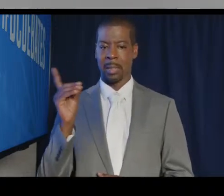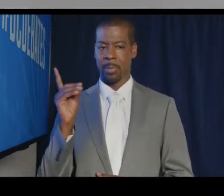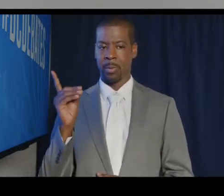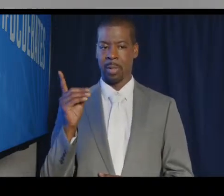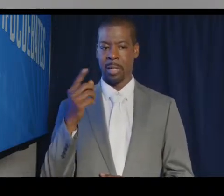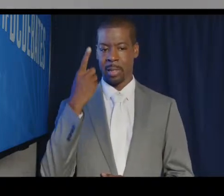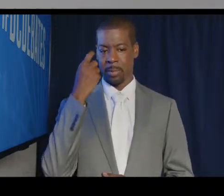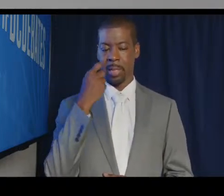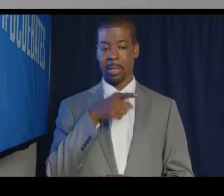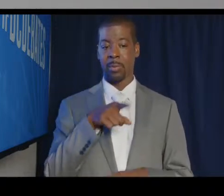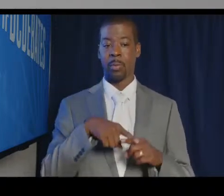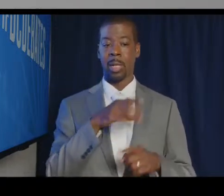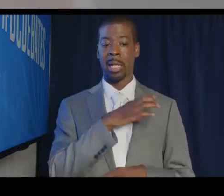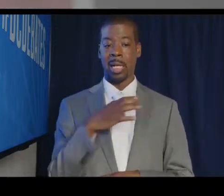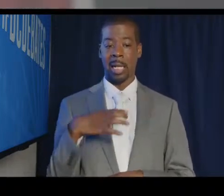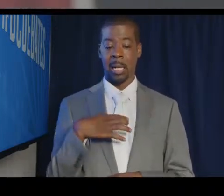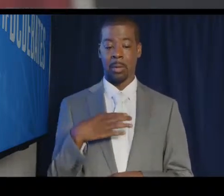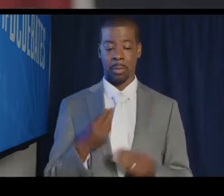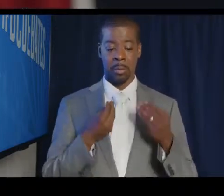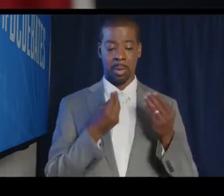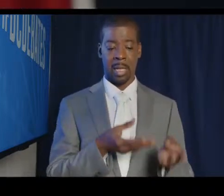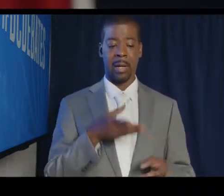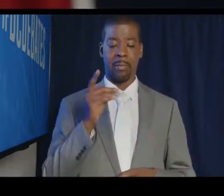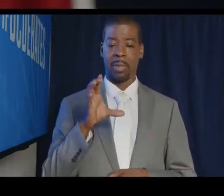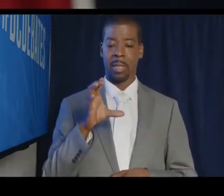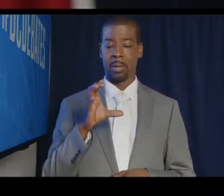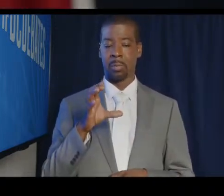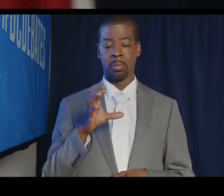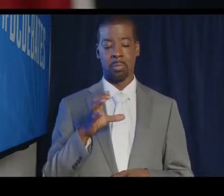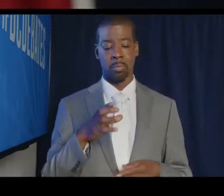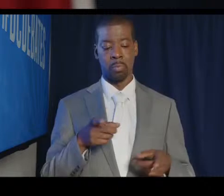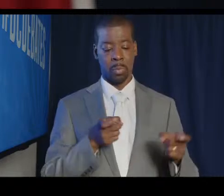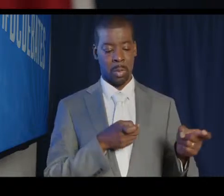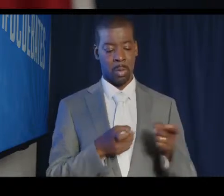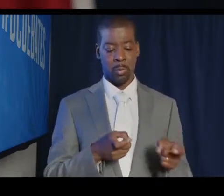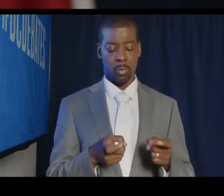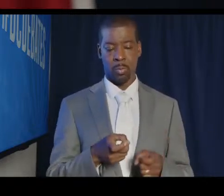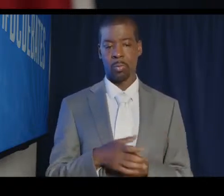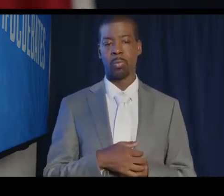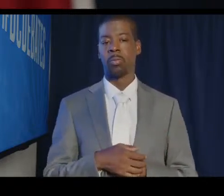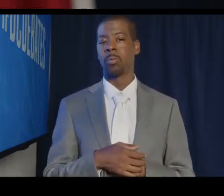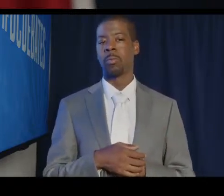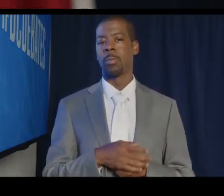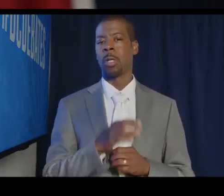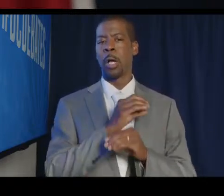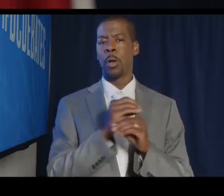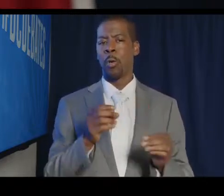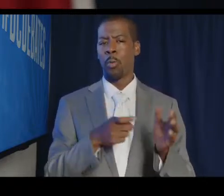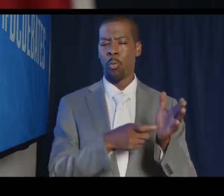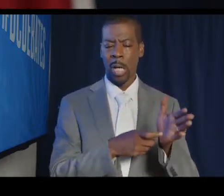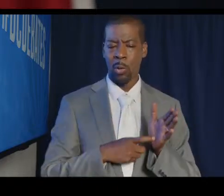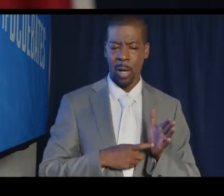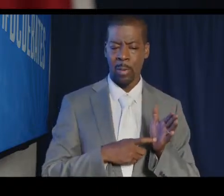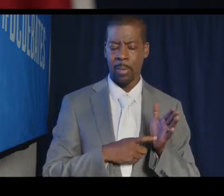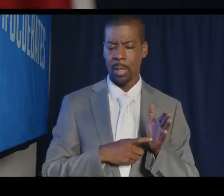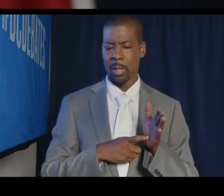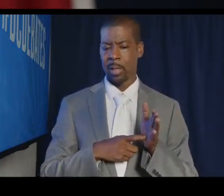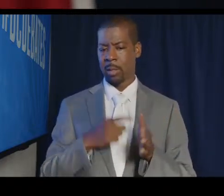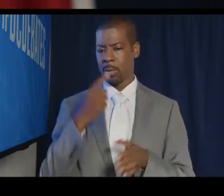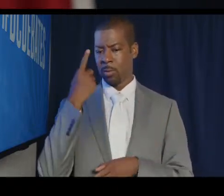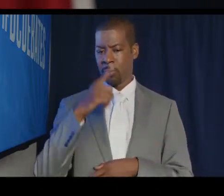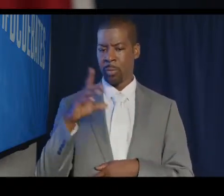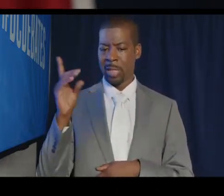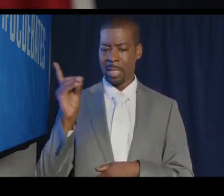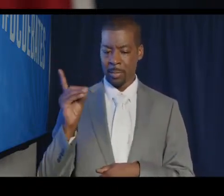when Congress gave DC home rule, they said they put a requirement that doesn't exist on any other Democratic area in this